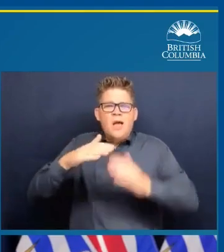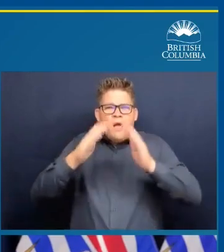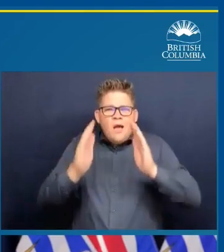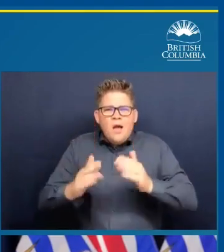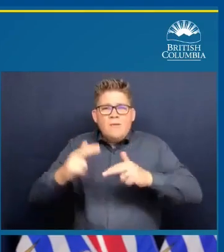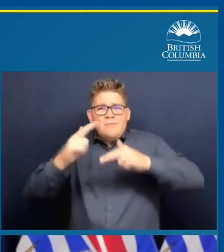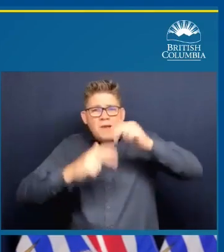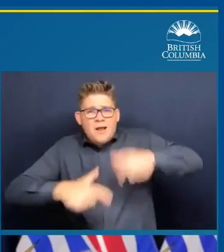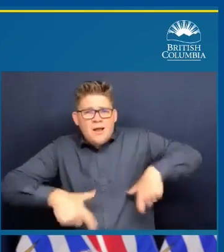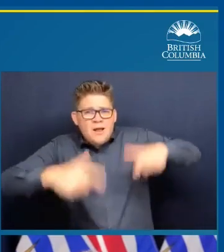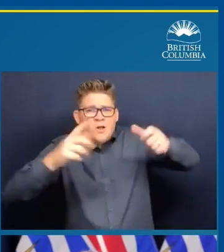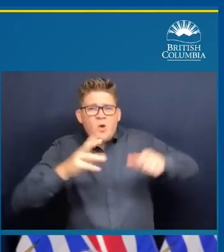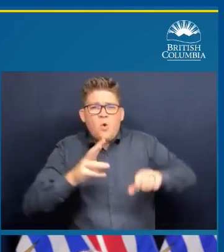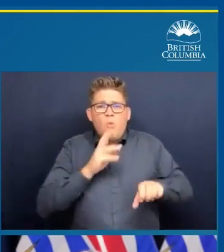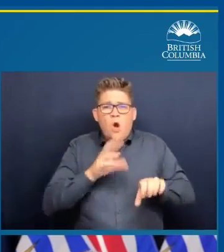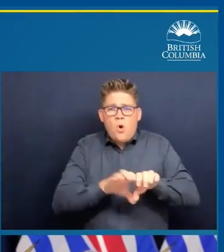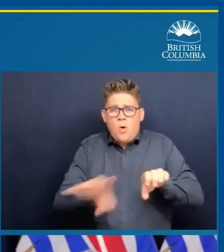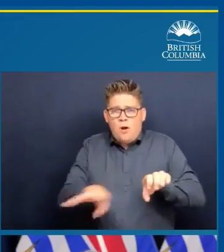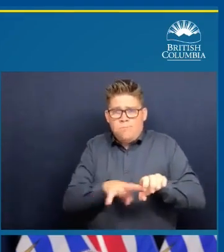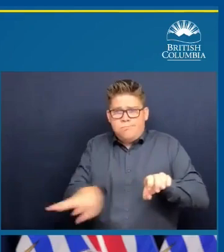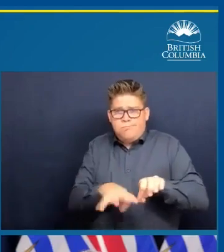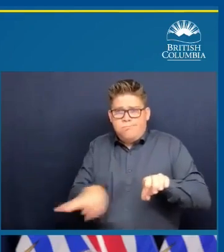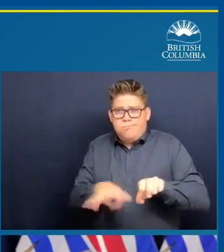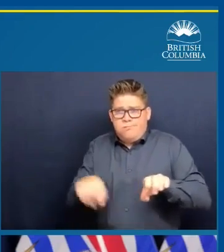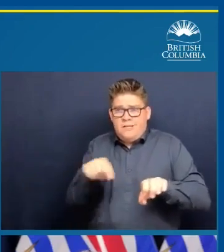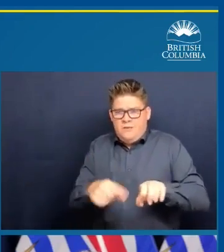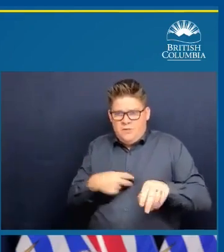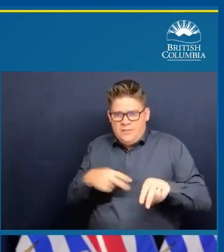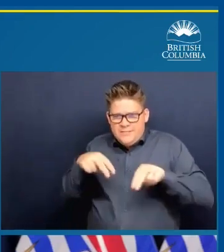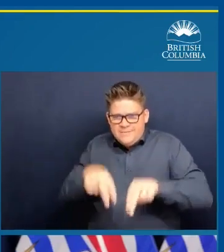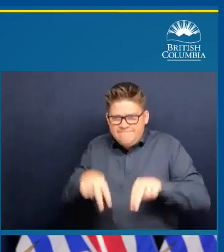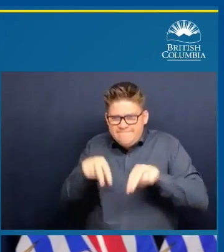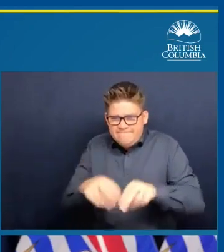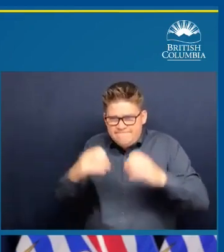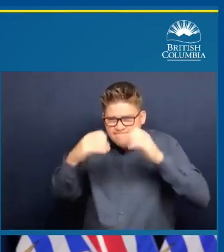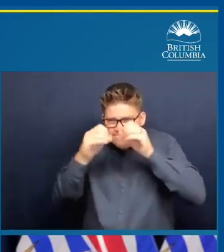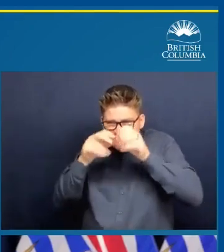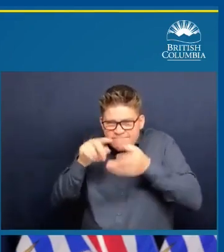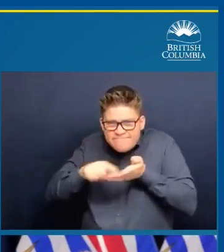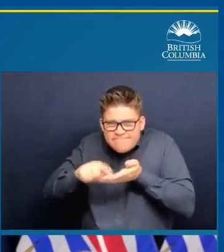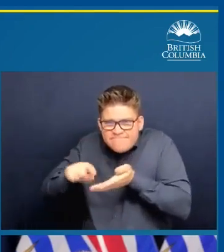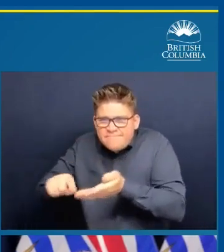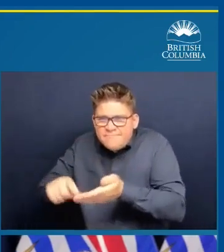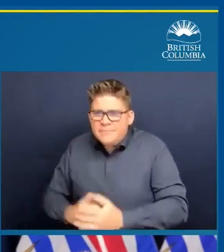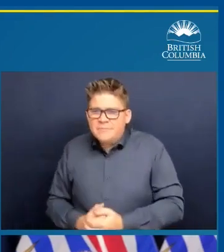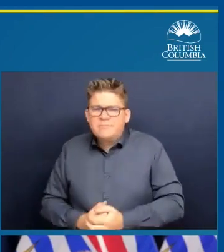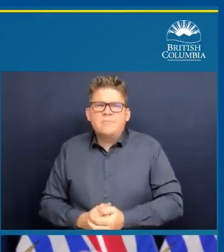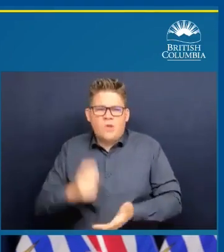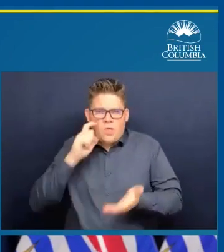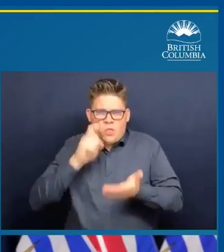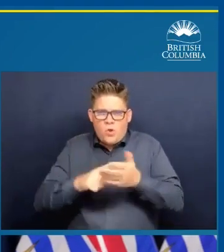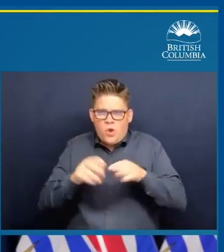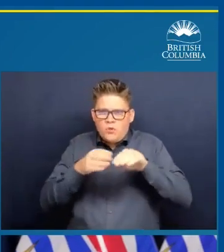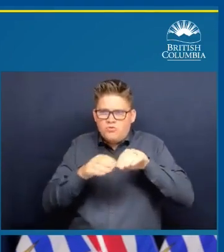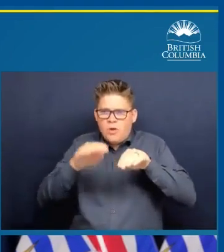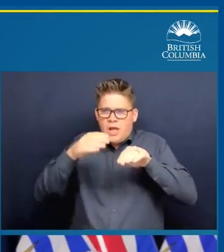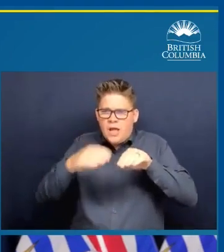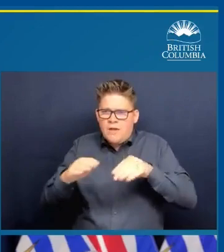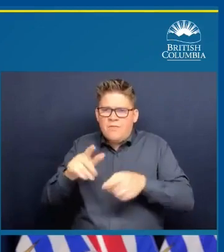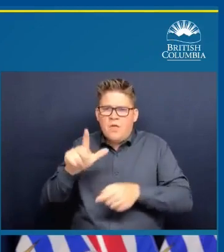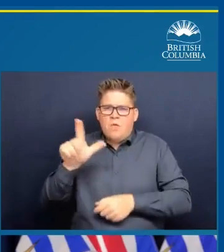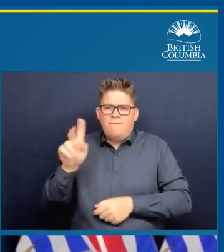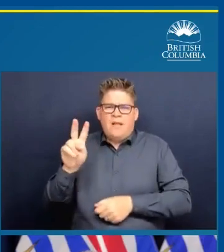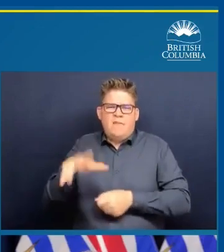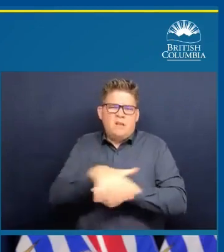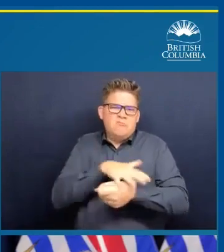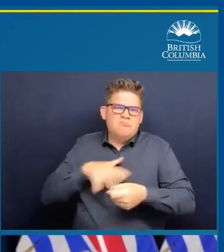little bit up and down over the last few weeks, but mostly low and stable. And these are the ones from the Lower Mainland. We have now expanded